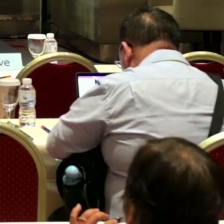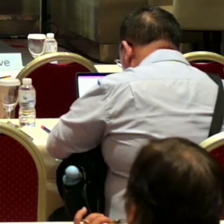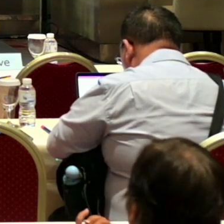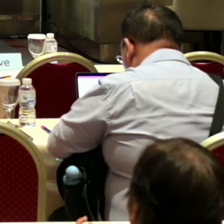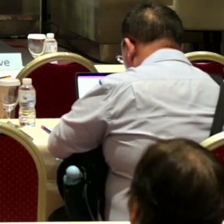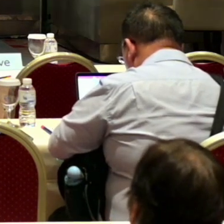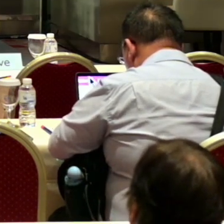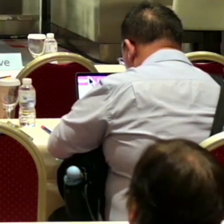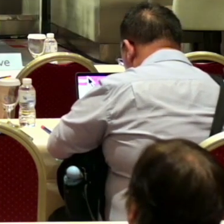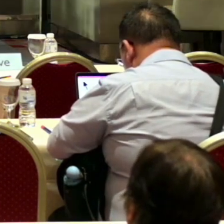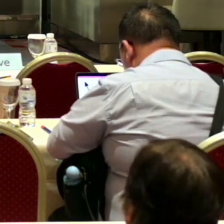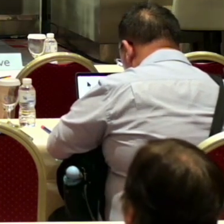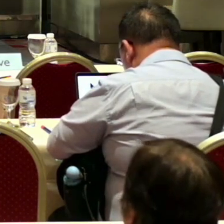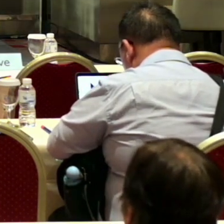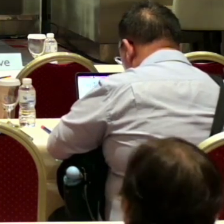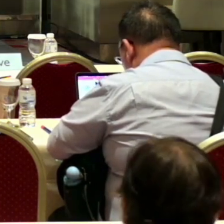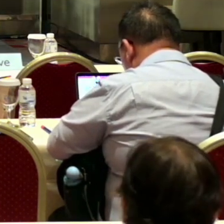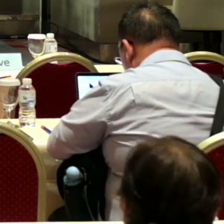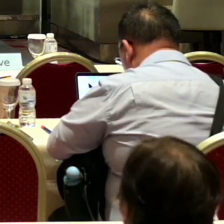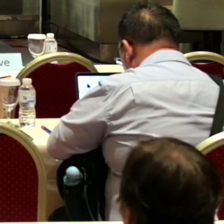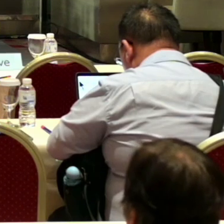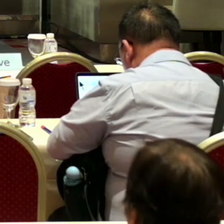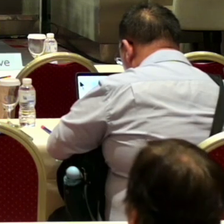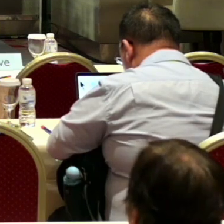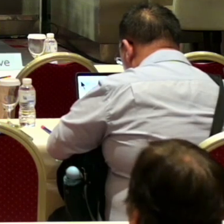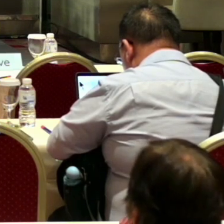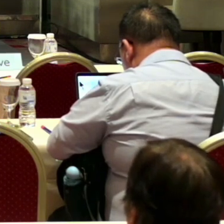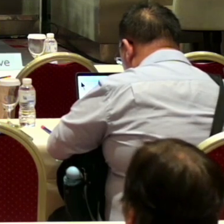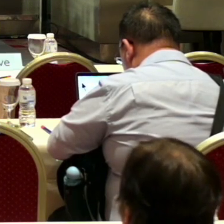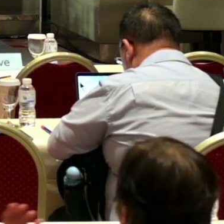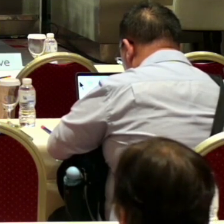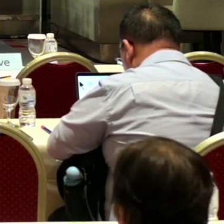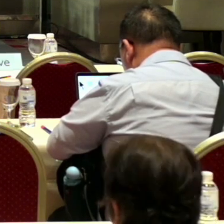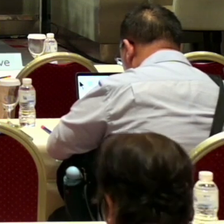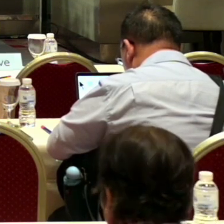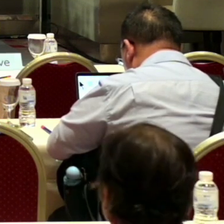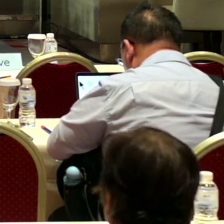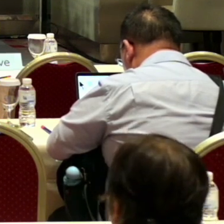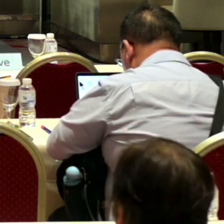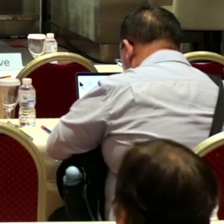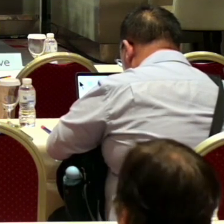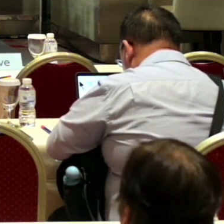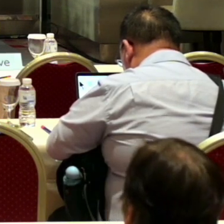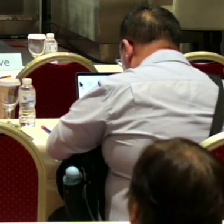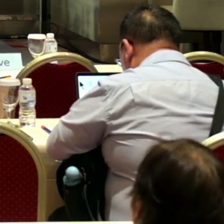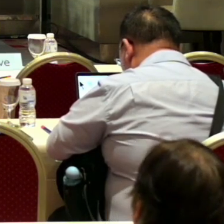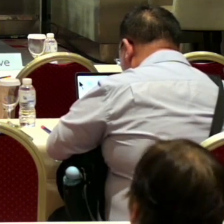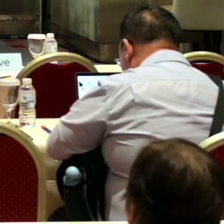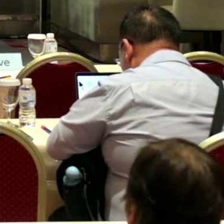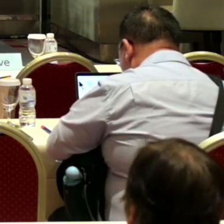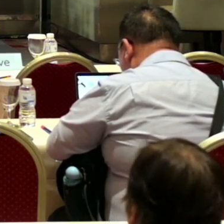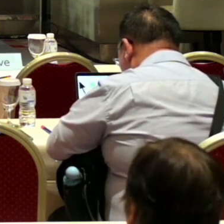that in mind, I'm going to introduce you to our panelists who themselves represent the tech sector at multiple